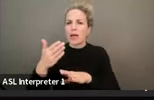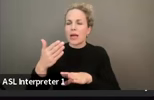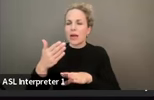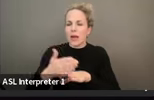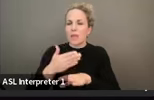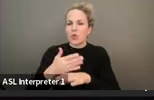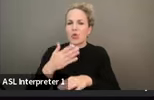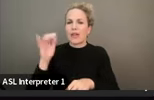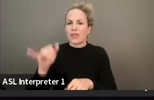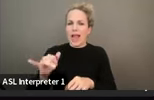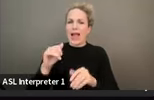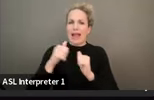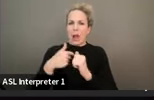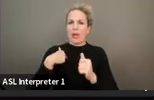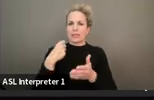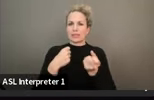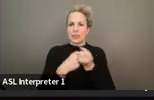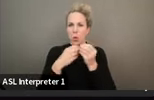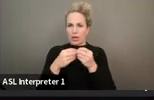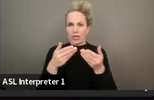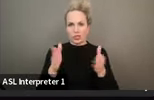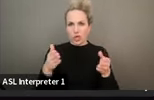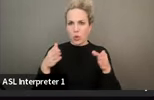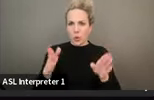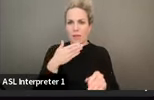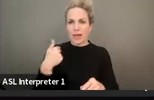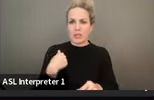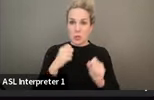a genuine way as best we can.